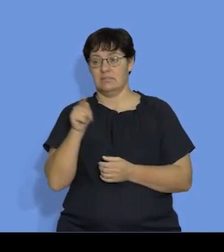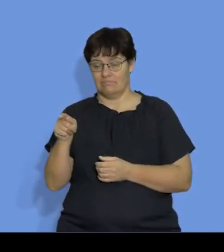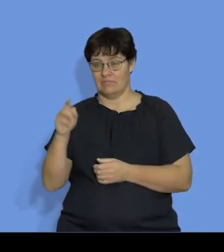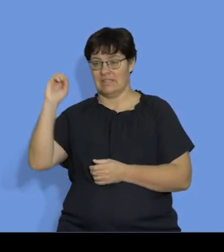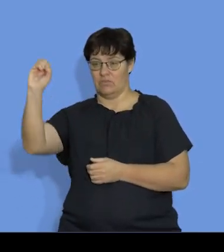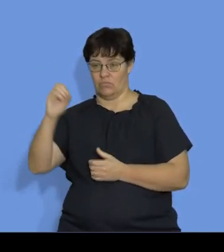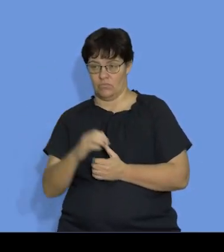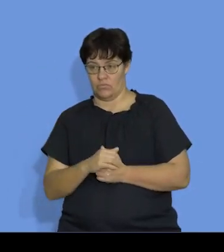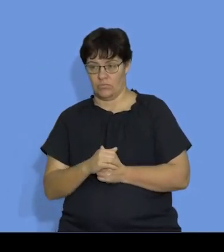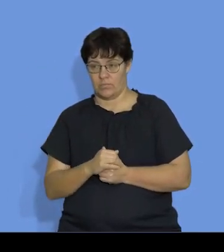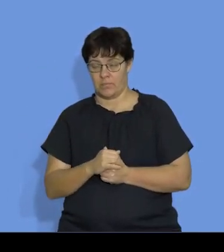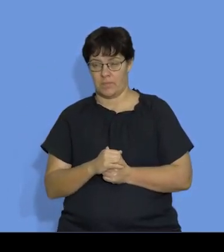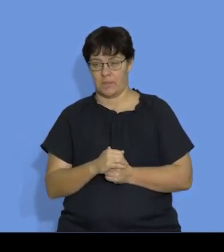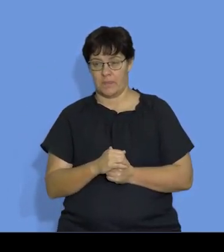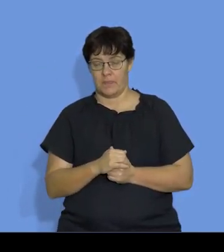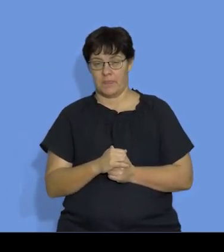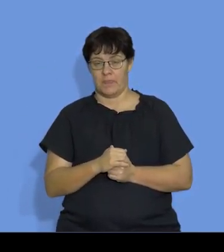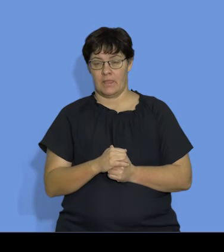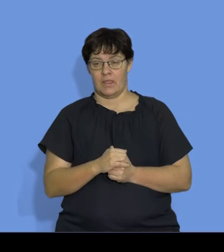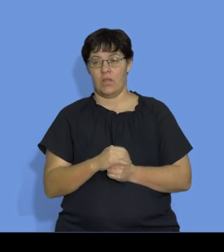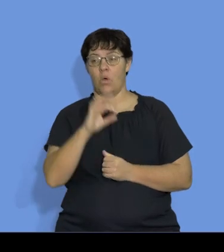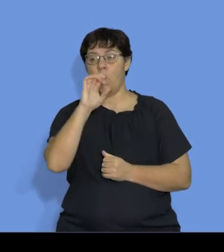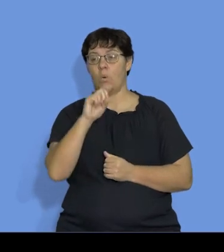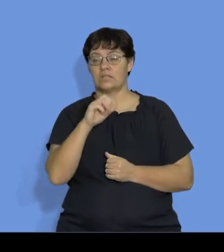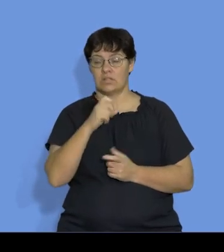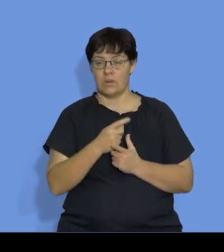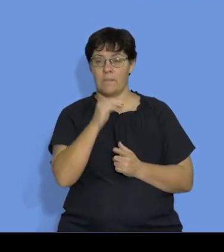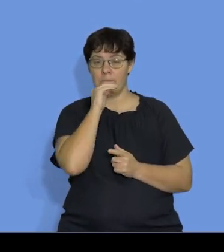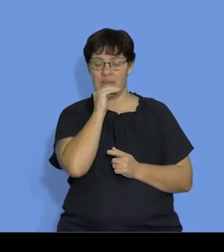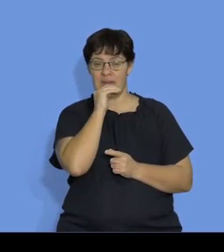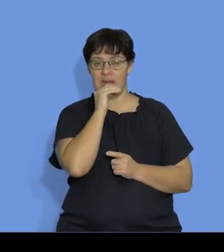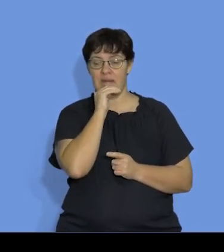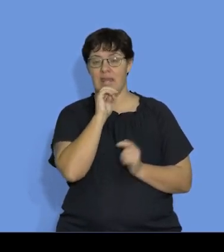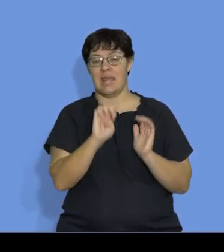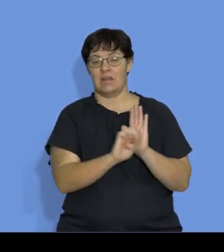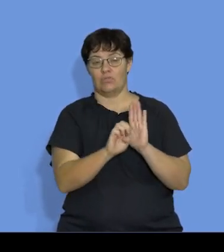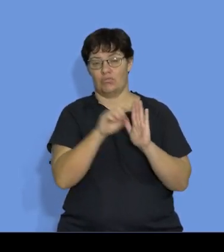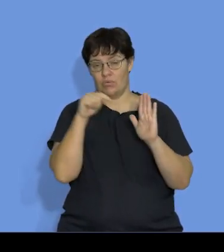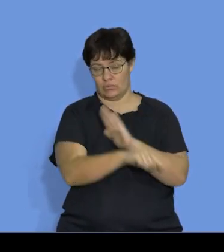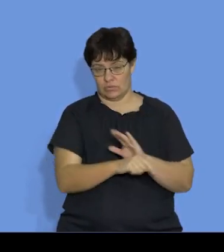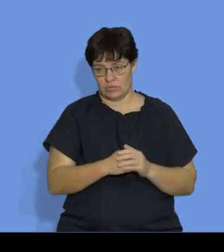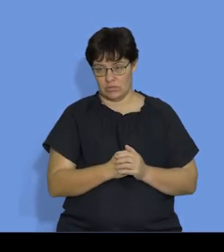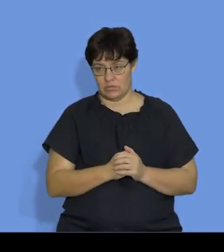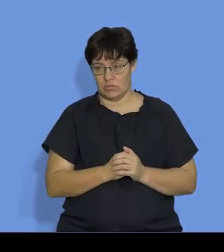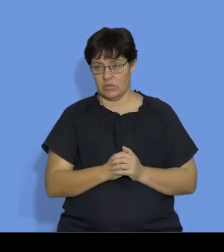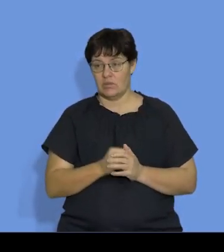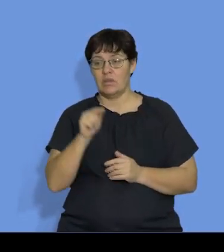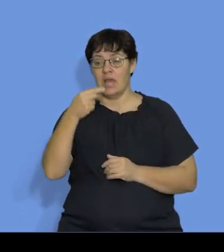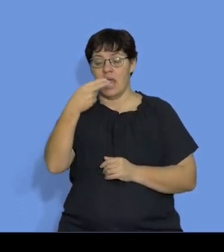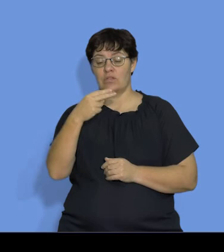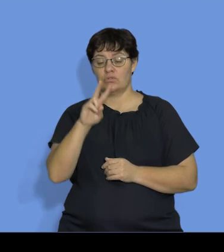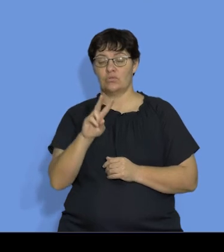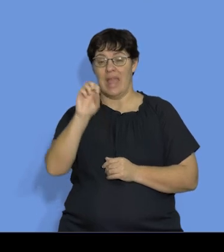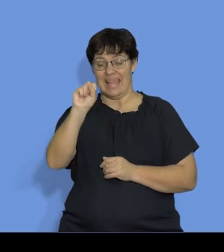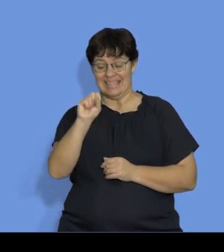okay? So oxidation has to do with loss. But again, this sulfur, in this case,